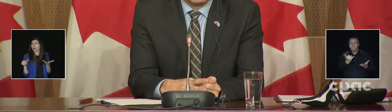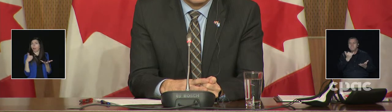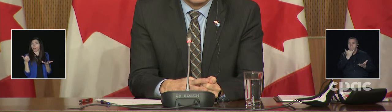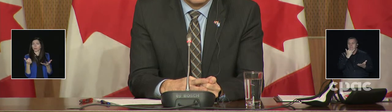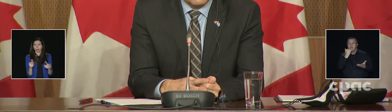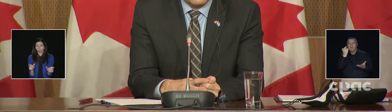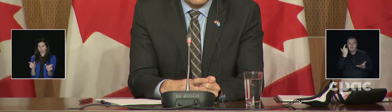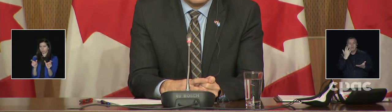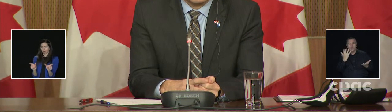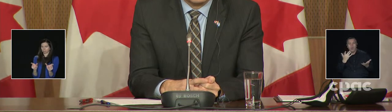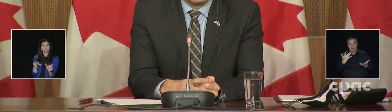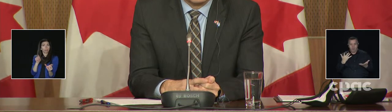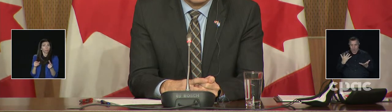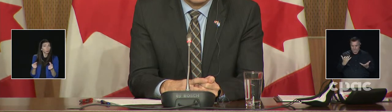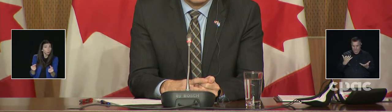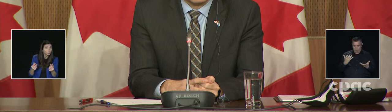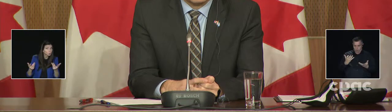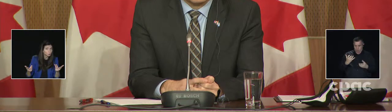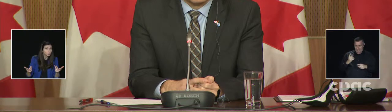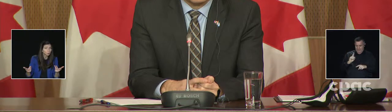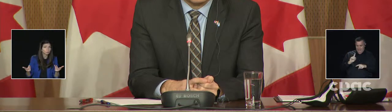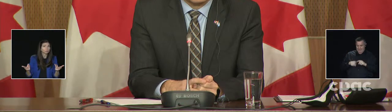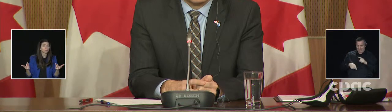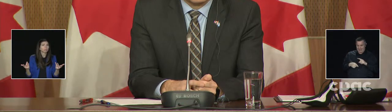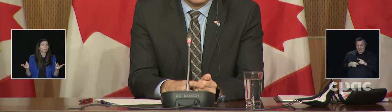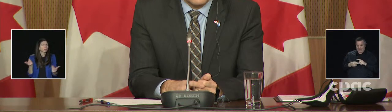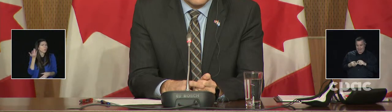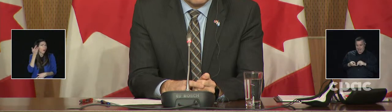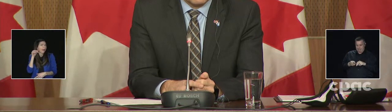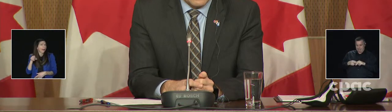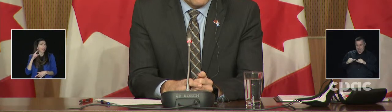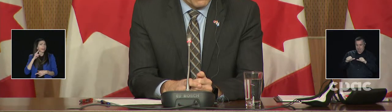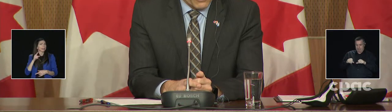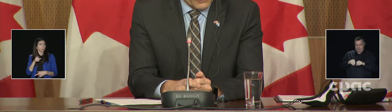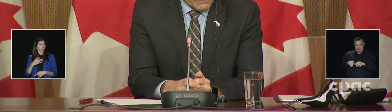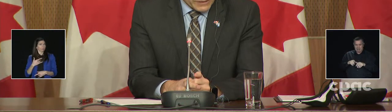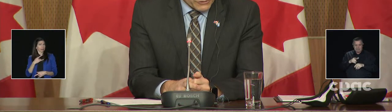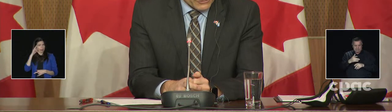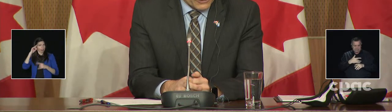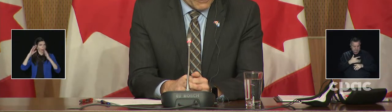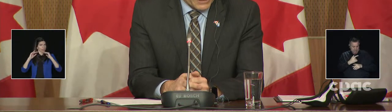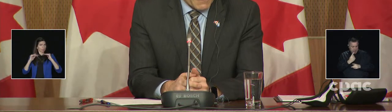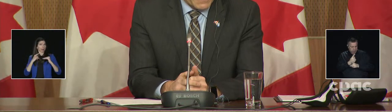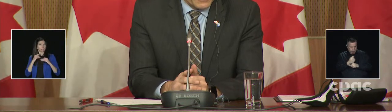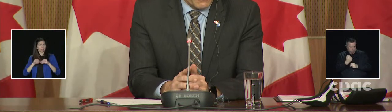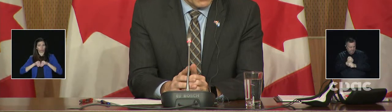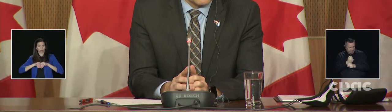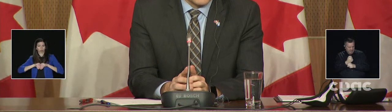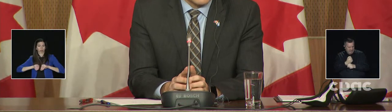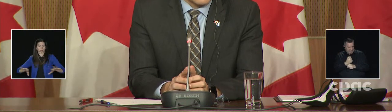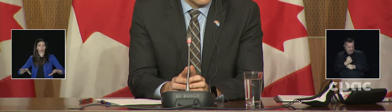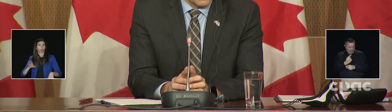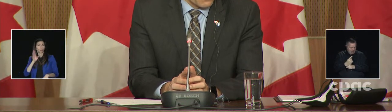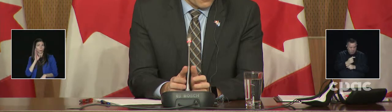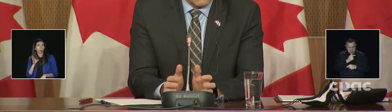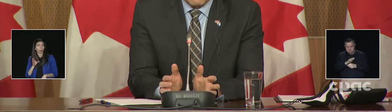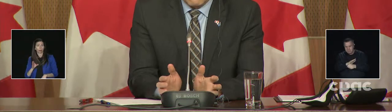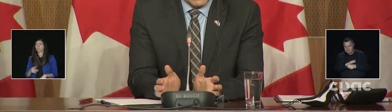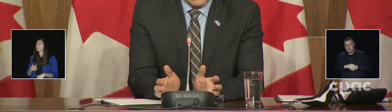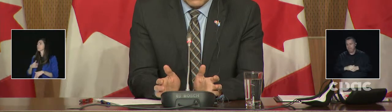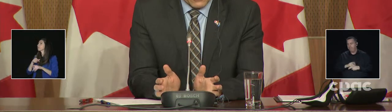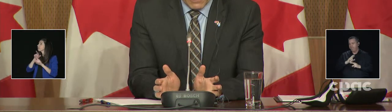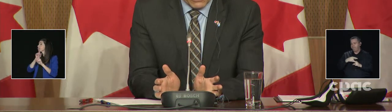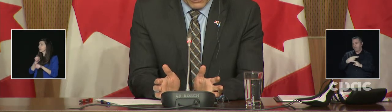that increase? Are we doing enough? Why are we expecting it to increase? Our border measures are probably the most effective of